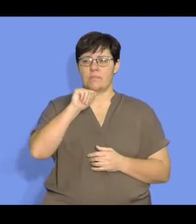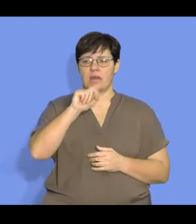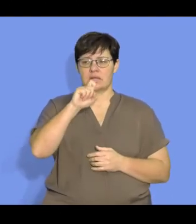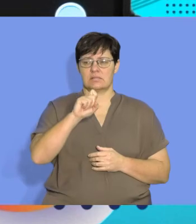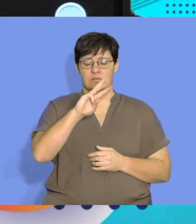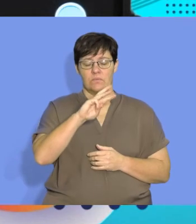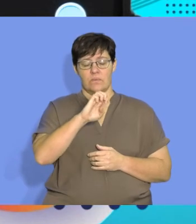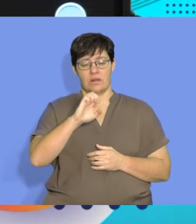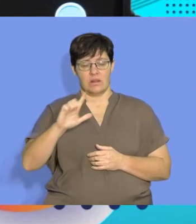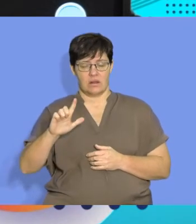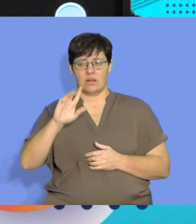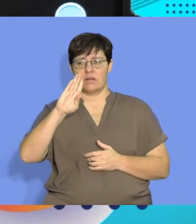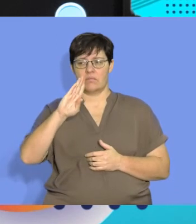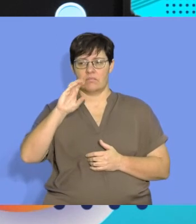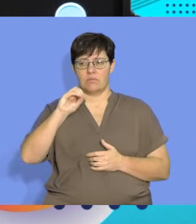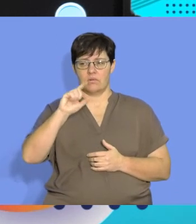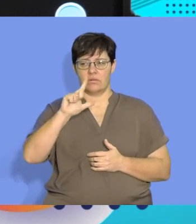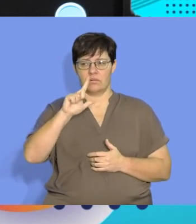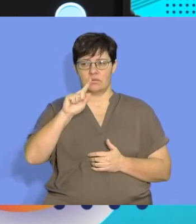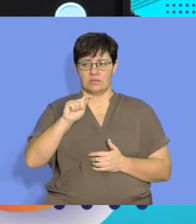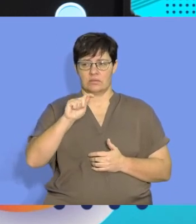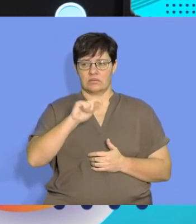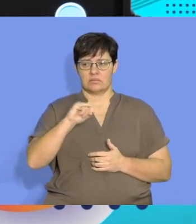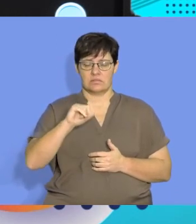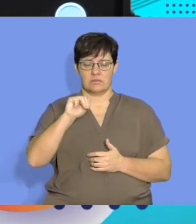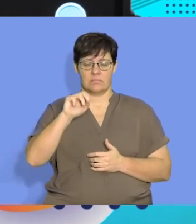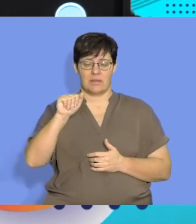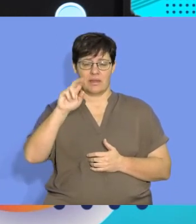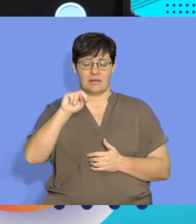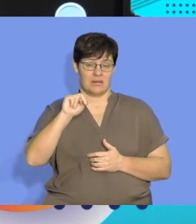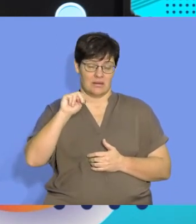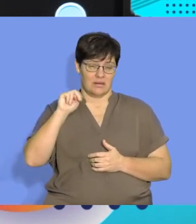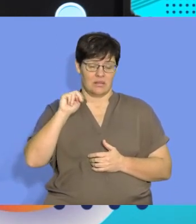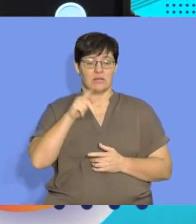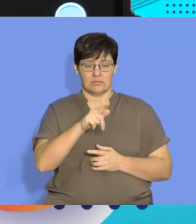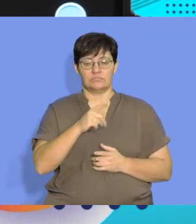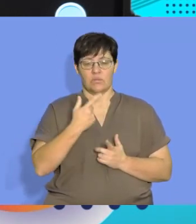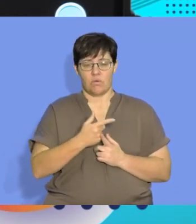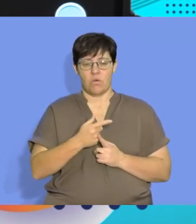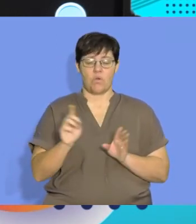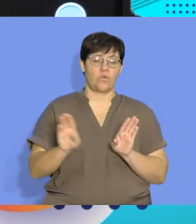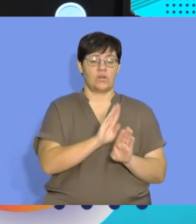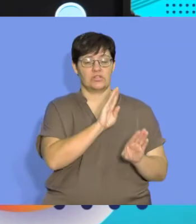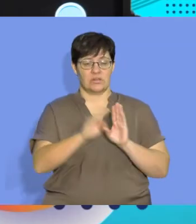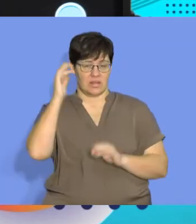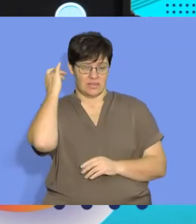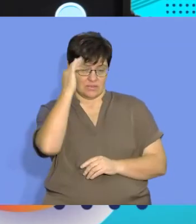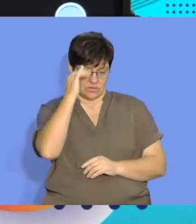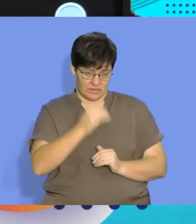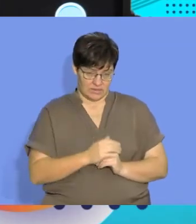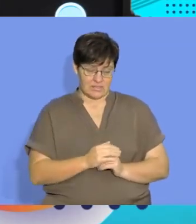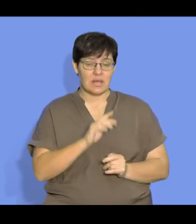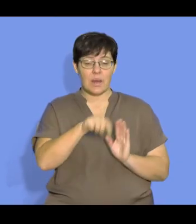theory. Remember, your Maxwell-Boltzmann distribution graph is all about the kinetic energy of the